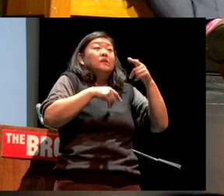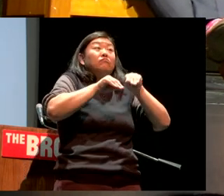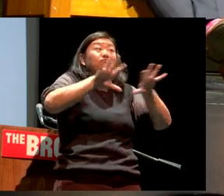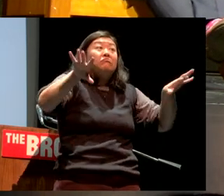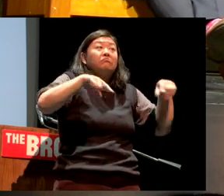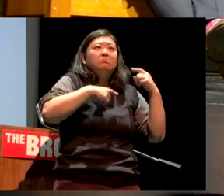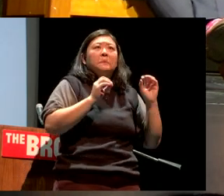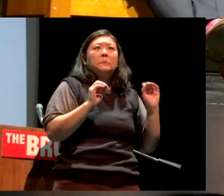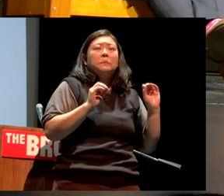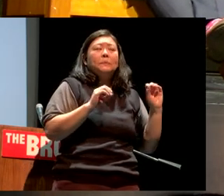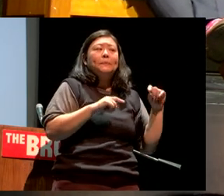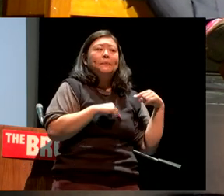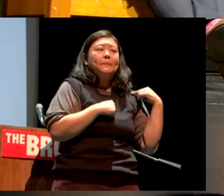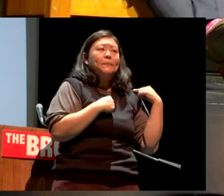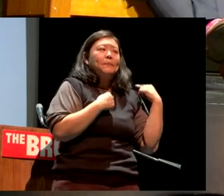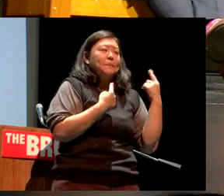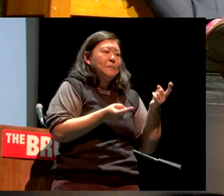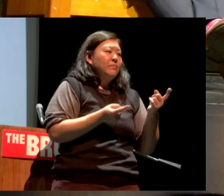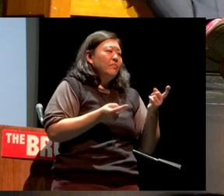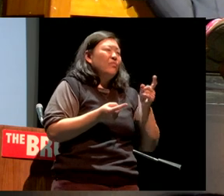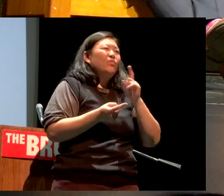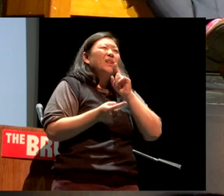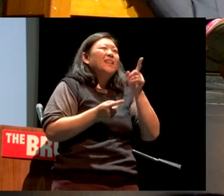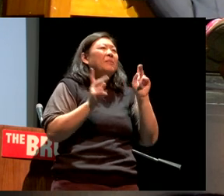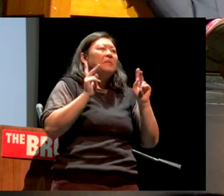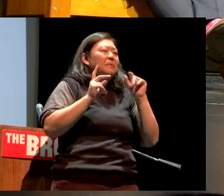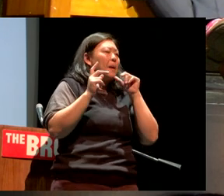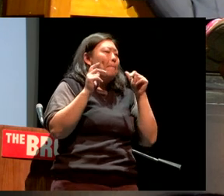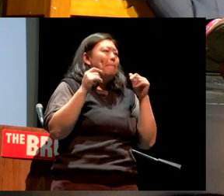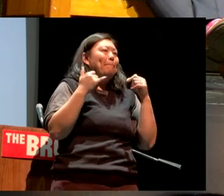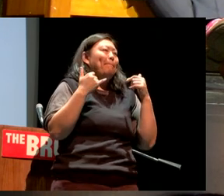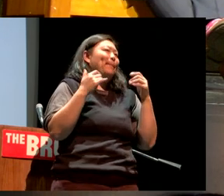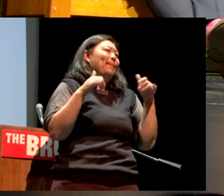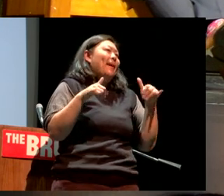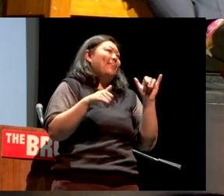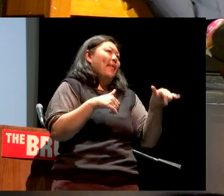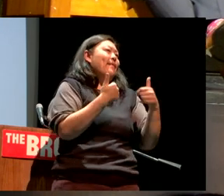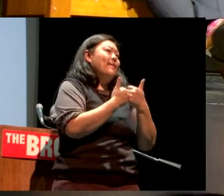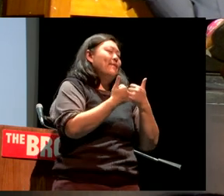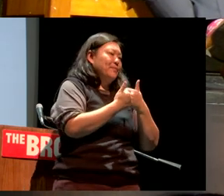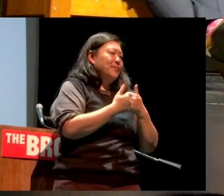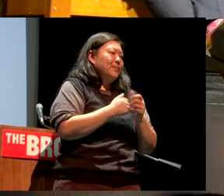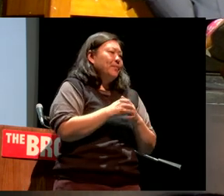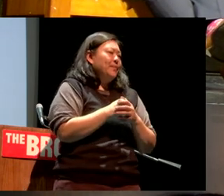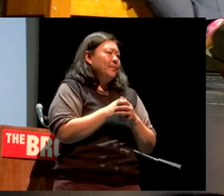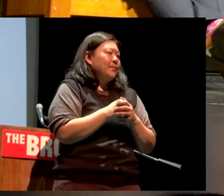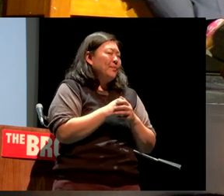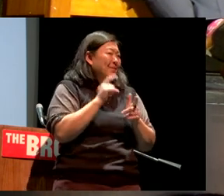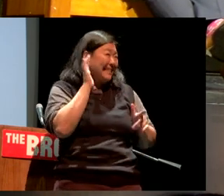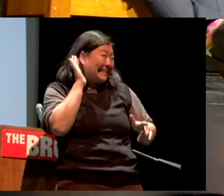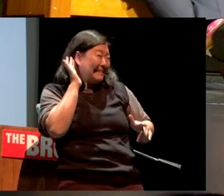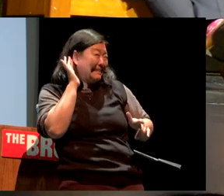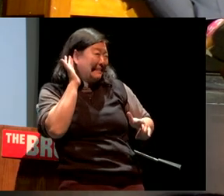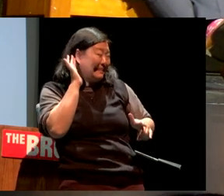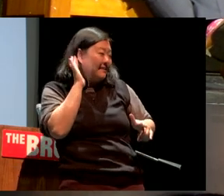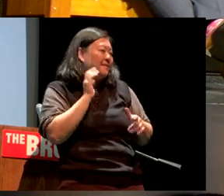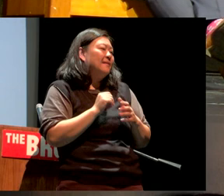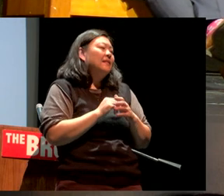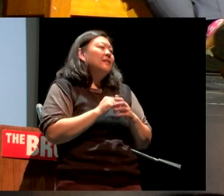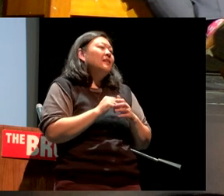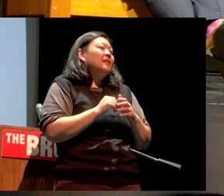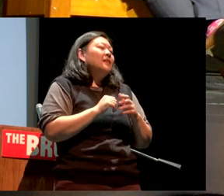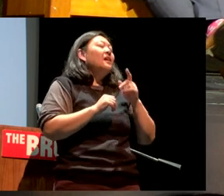related to blockchain and games before the actual people who are deeply thinking about it and making something well-crafted and with a lot